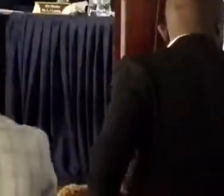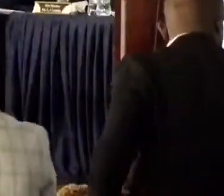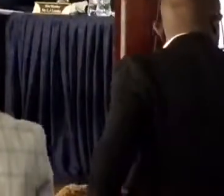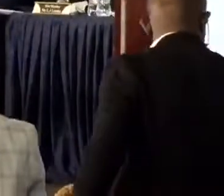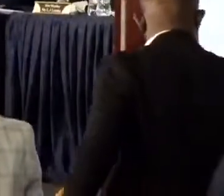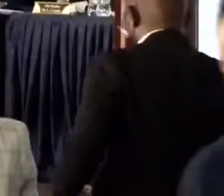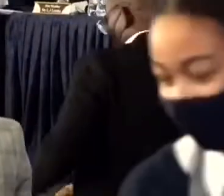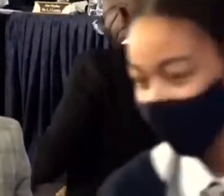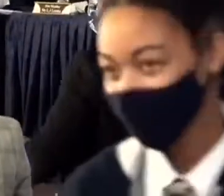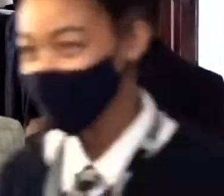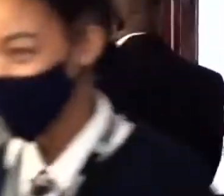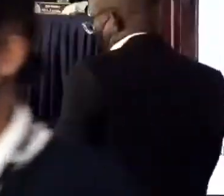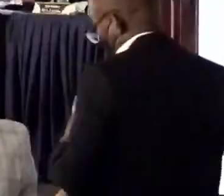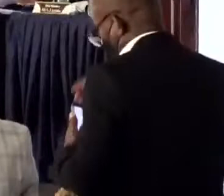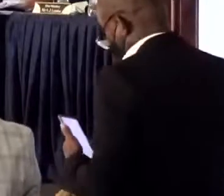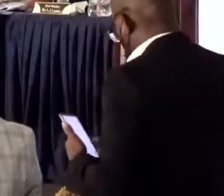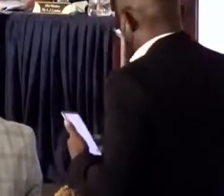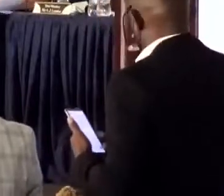Voters,